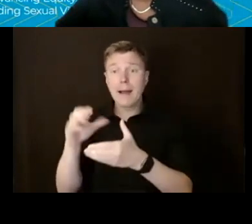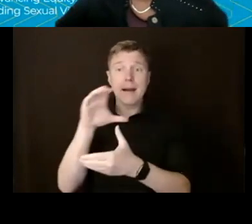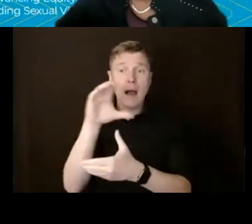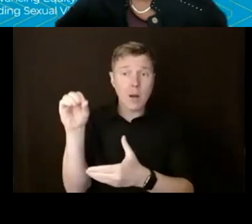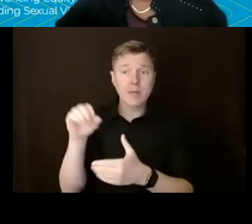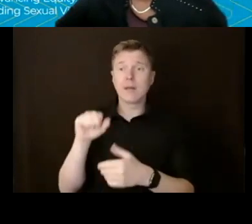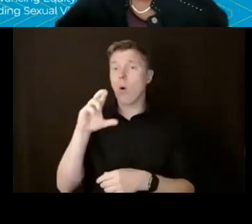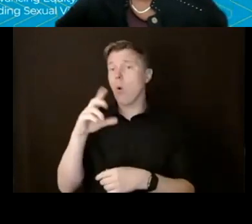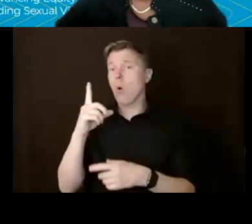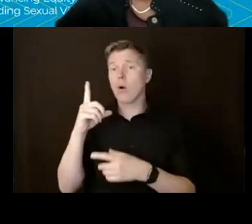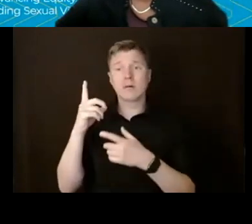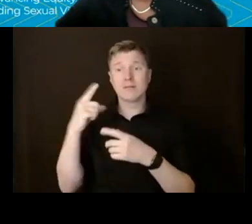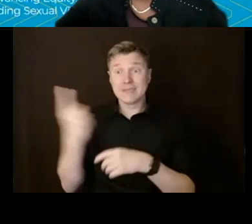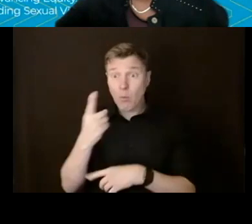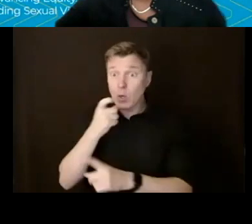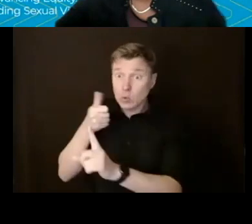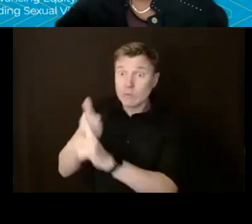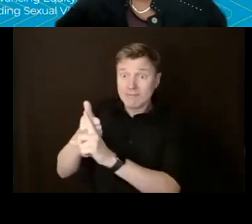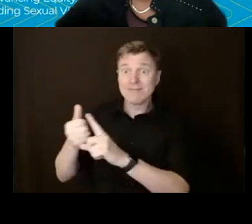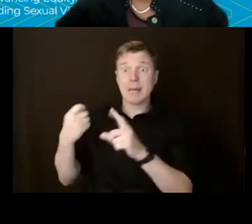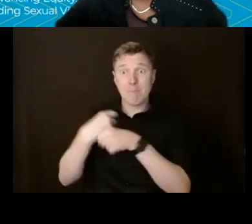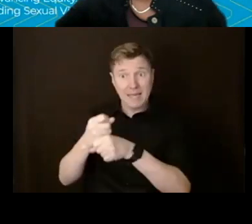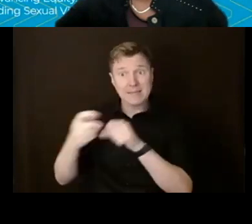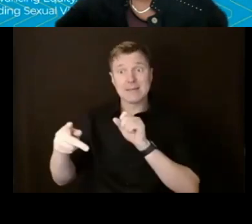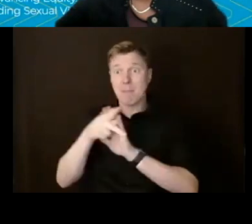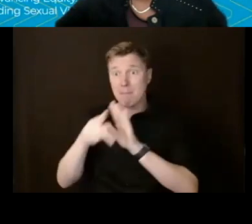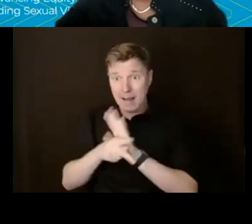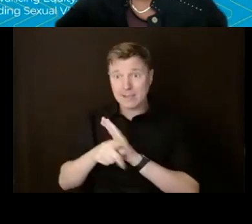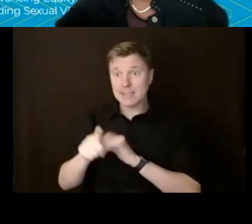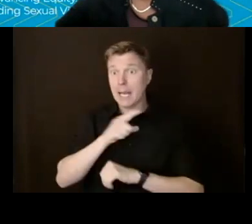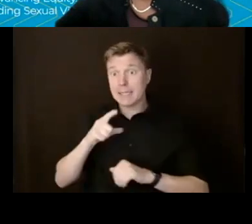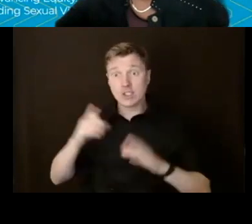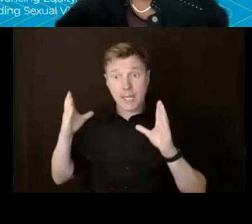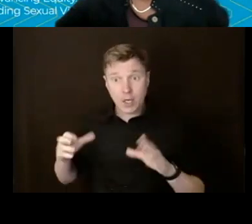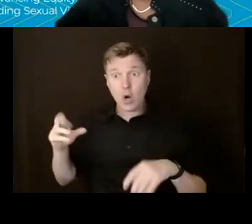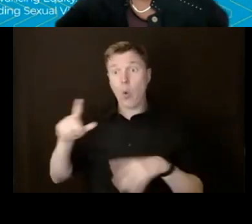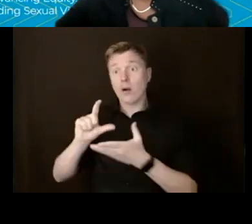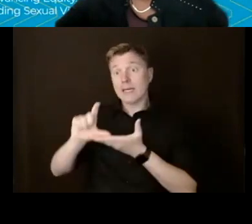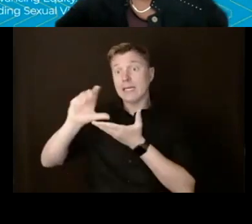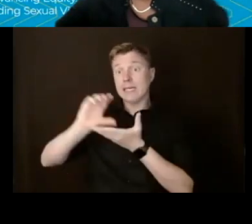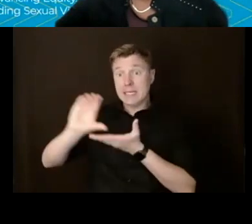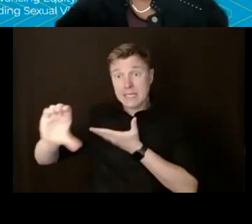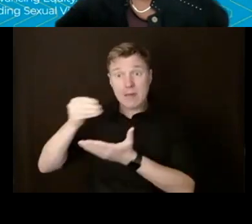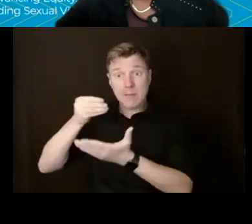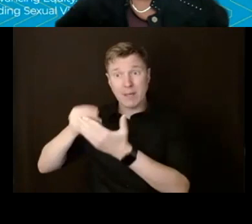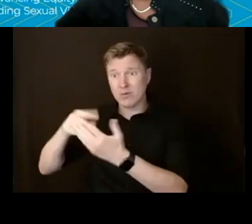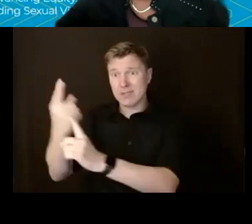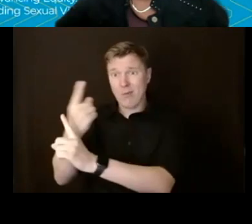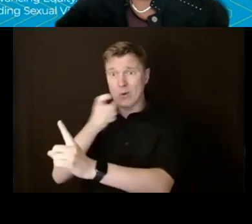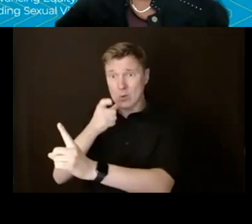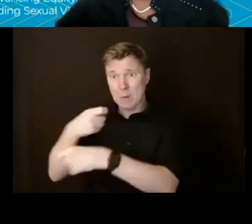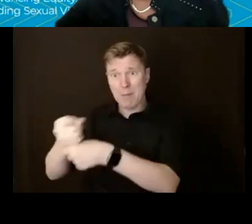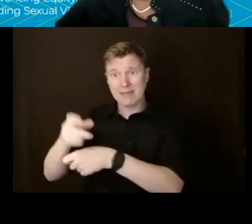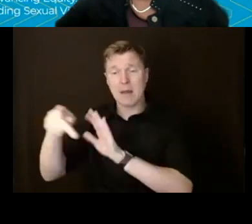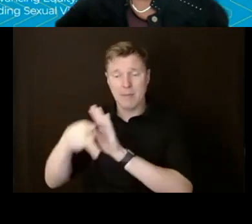who make policy, or people who are funding people who make policy. Like there's a bunch of